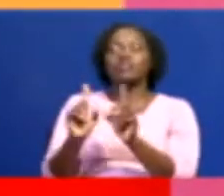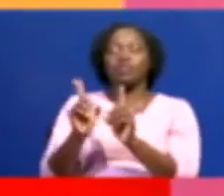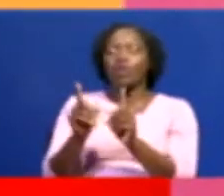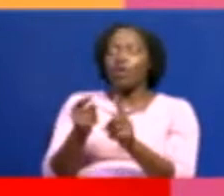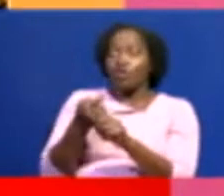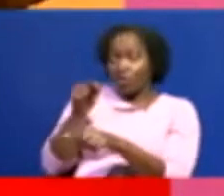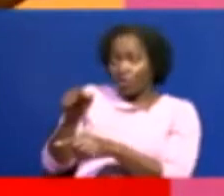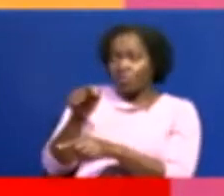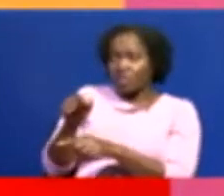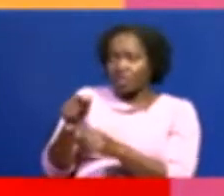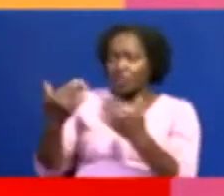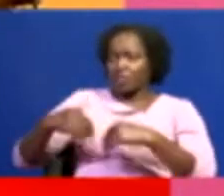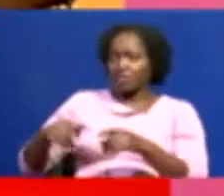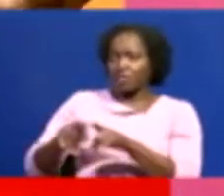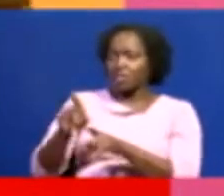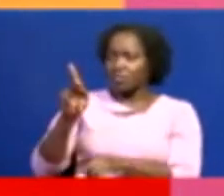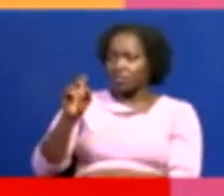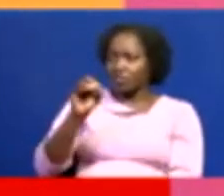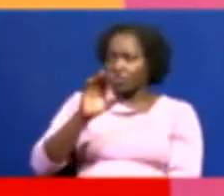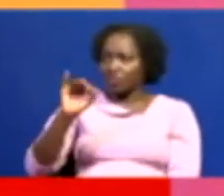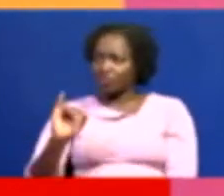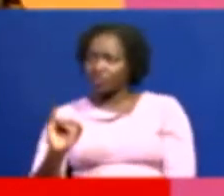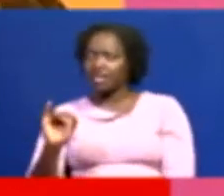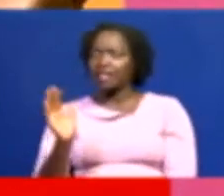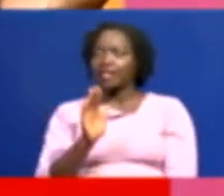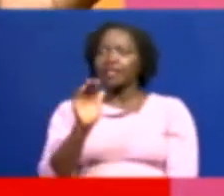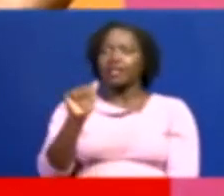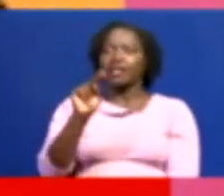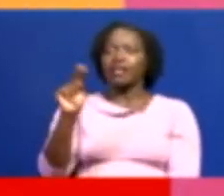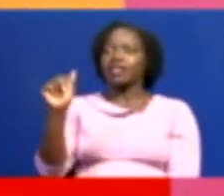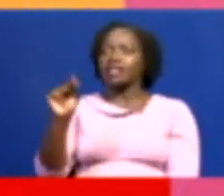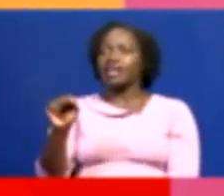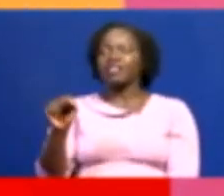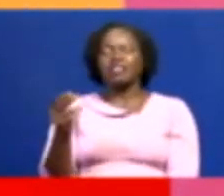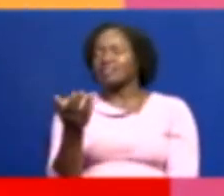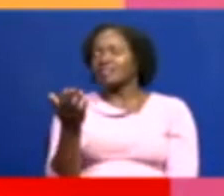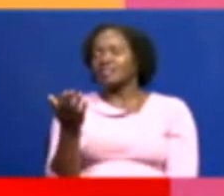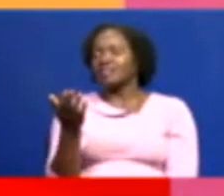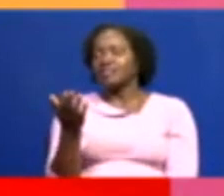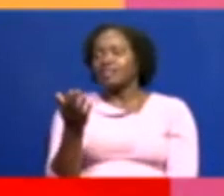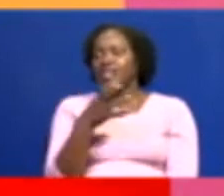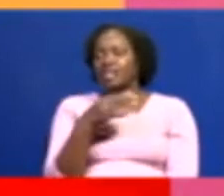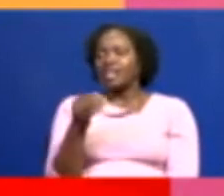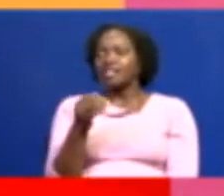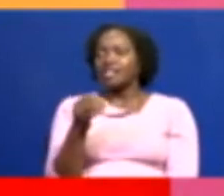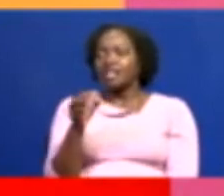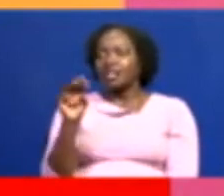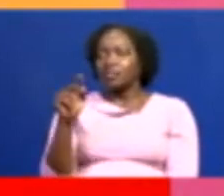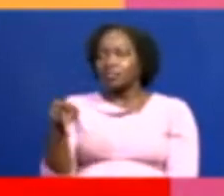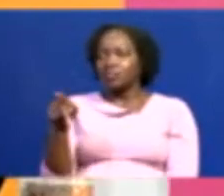pedigree of persons like Kofi Annan, the late Kofi Annan, and the Benjamin